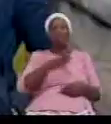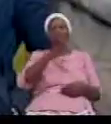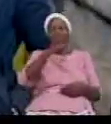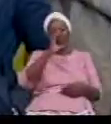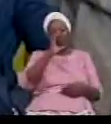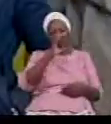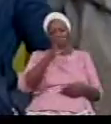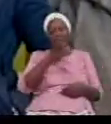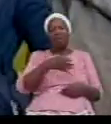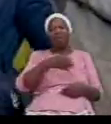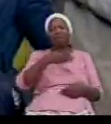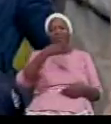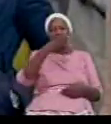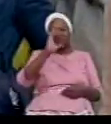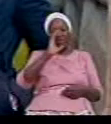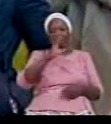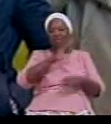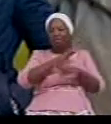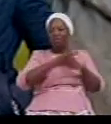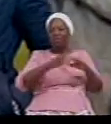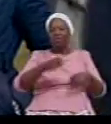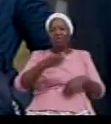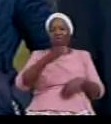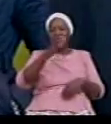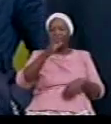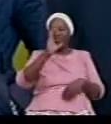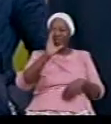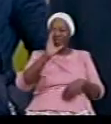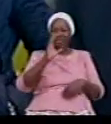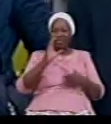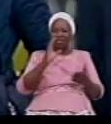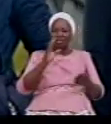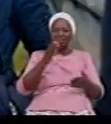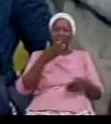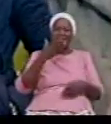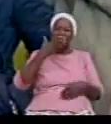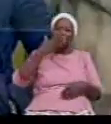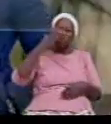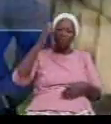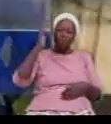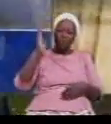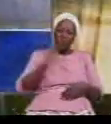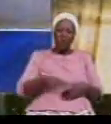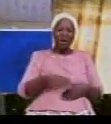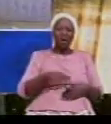Don't drink harmful liquid,